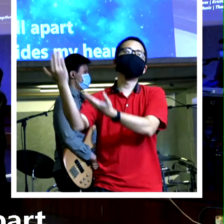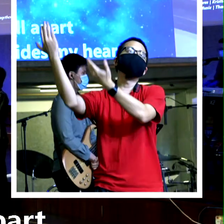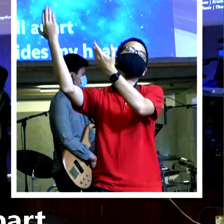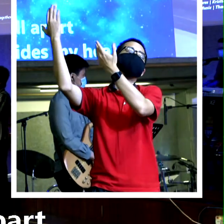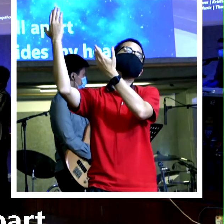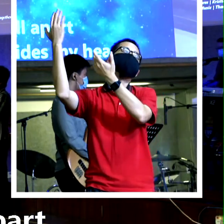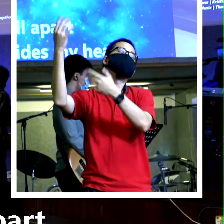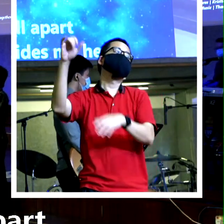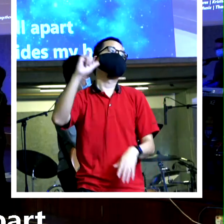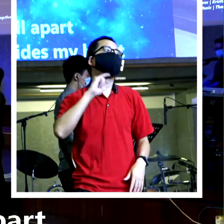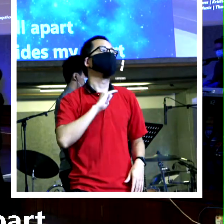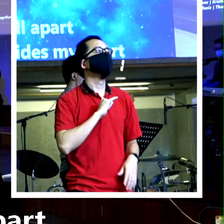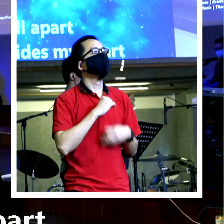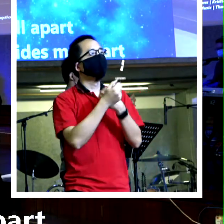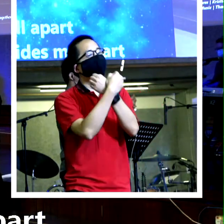Without you,